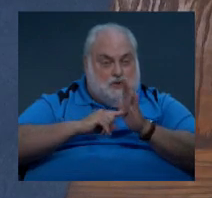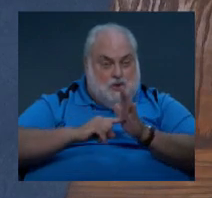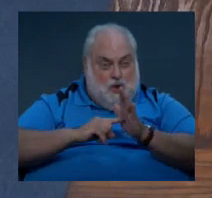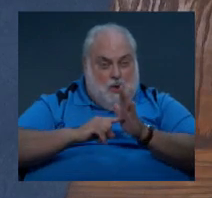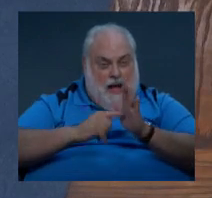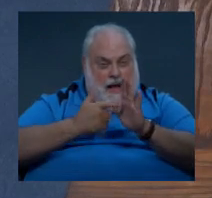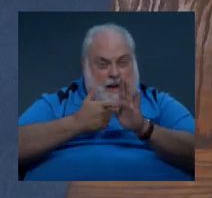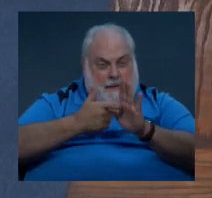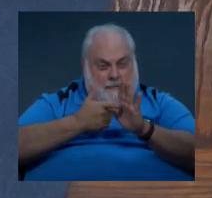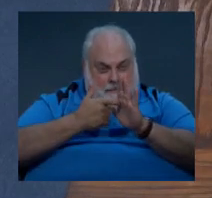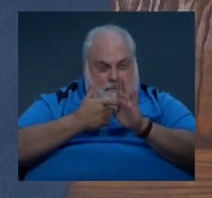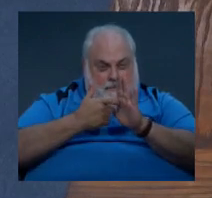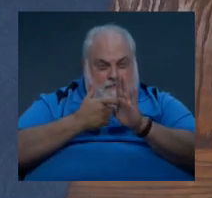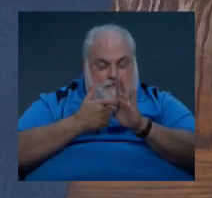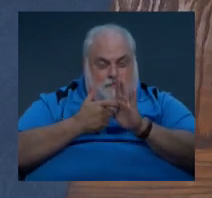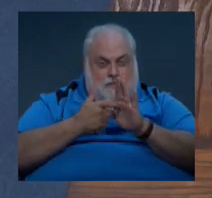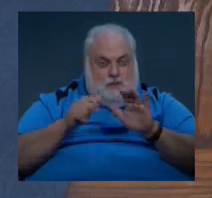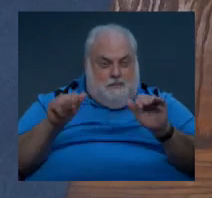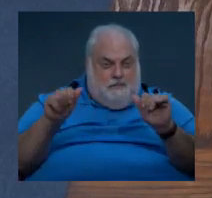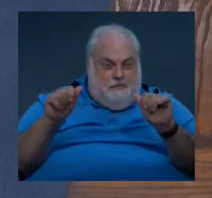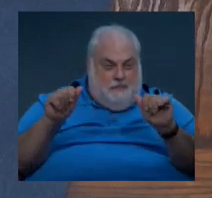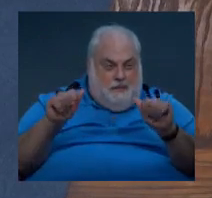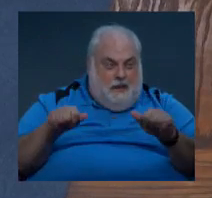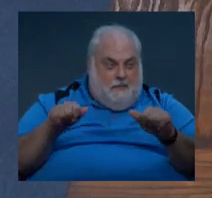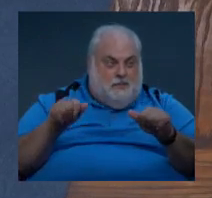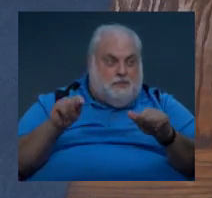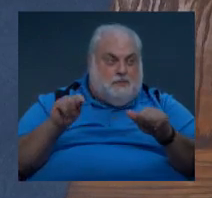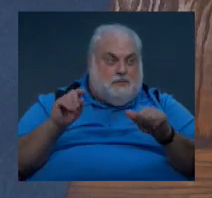the demand in order to